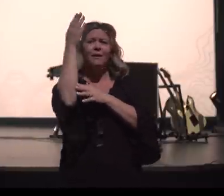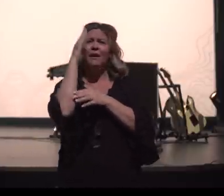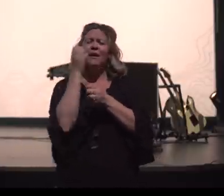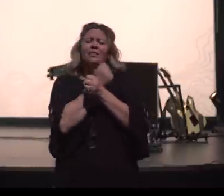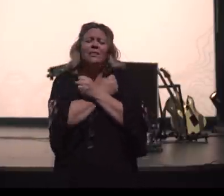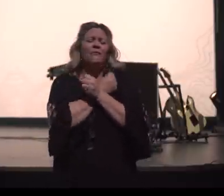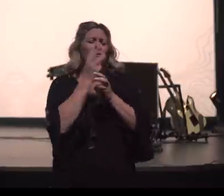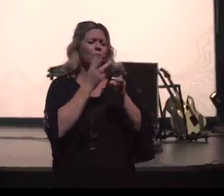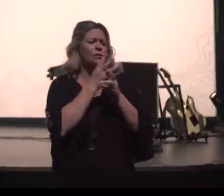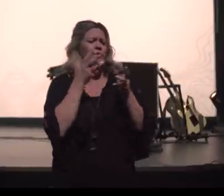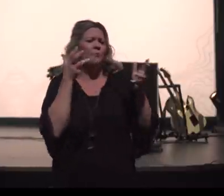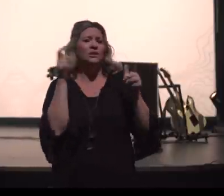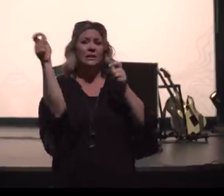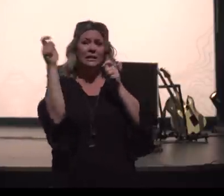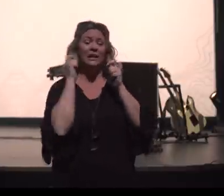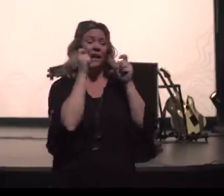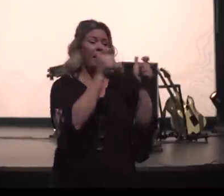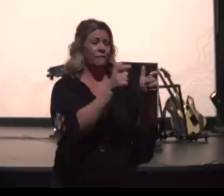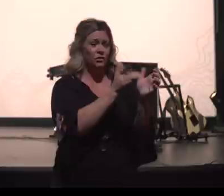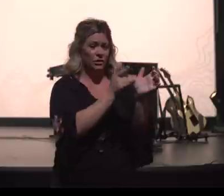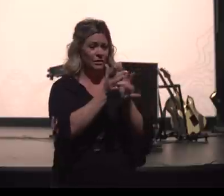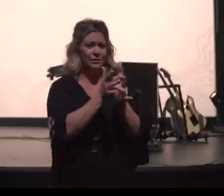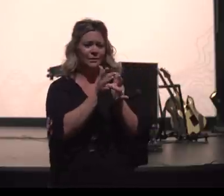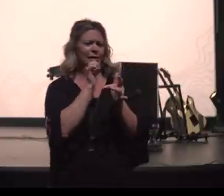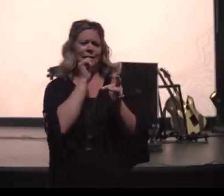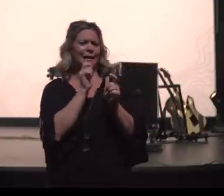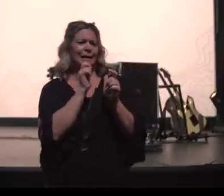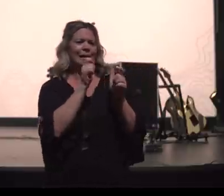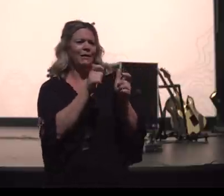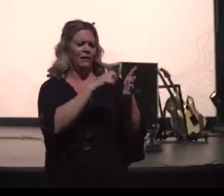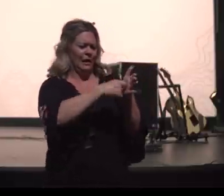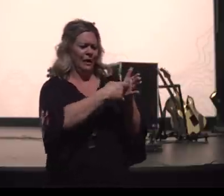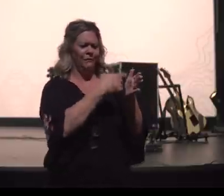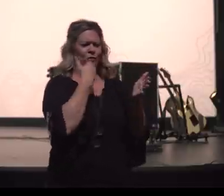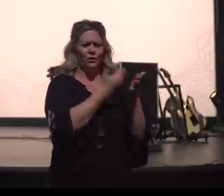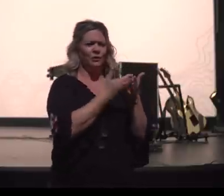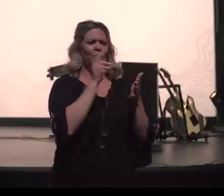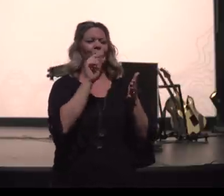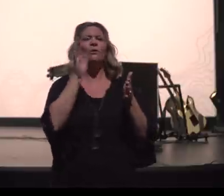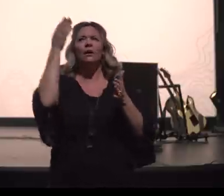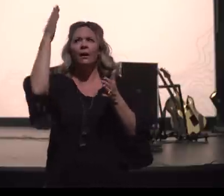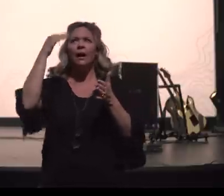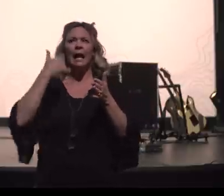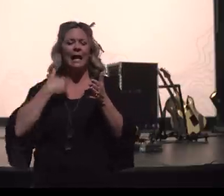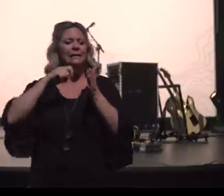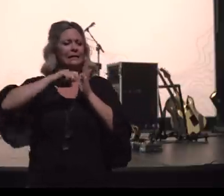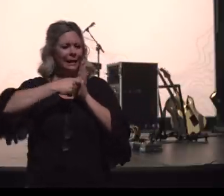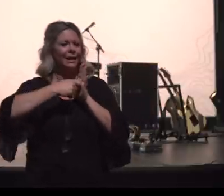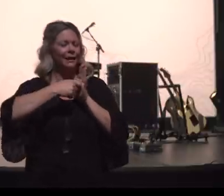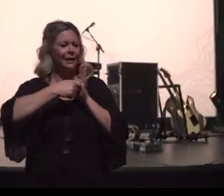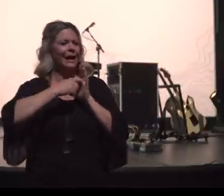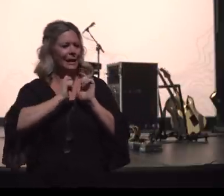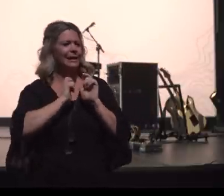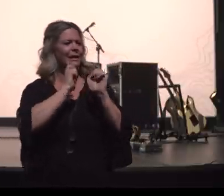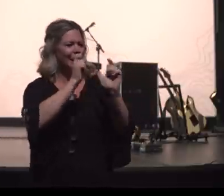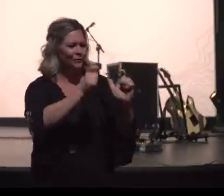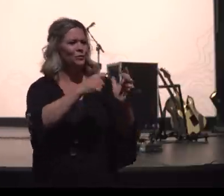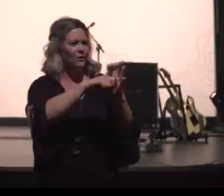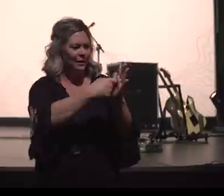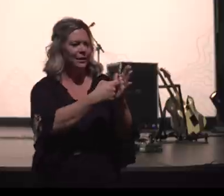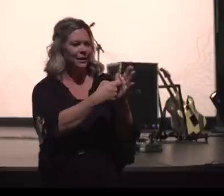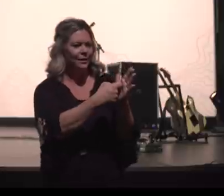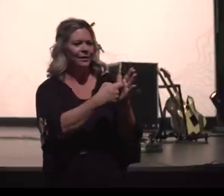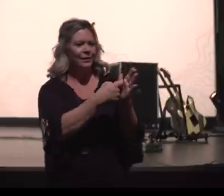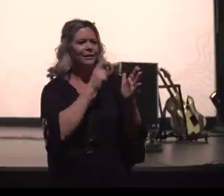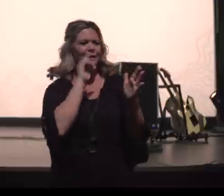gave Jesus. He didn't give you a key that's your goodness. God holds the key. And the key he can give you, and the key he can